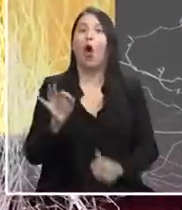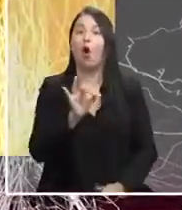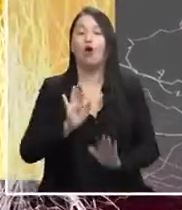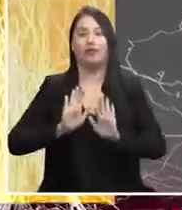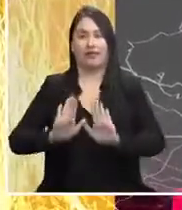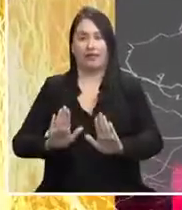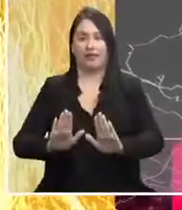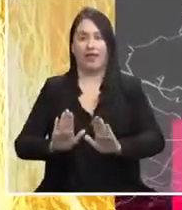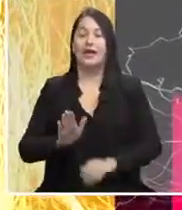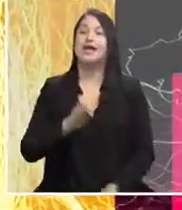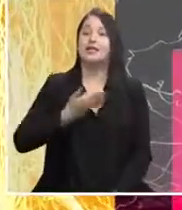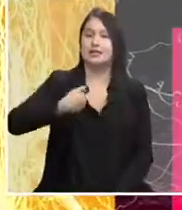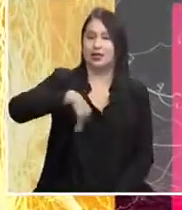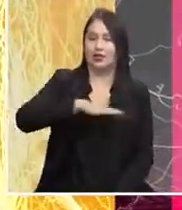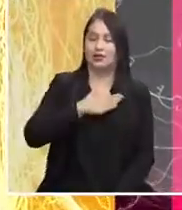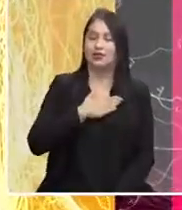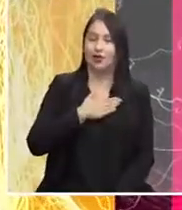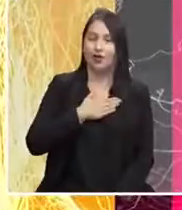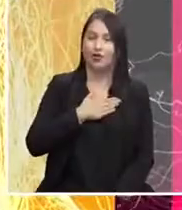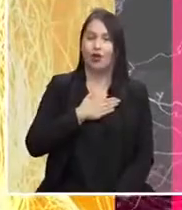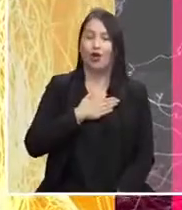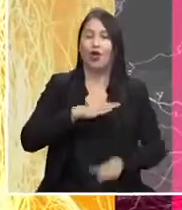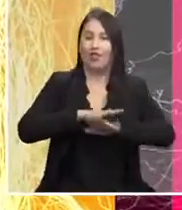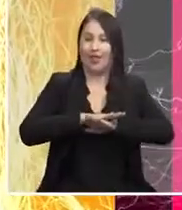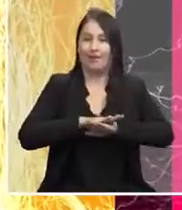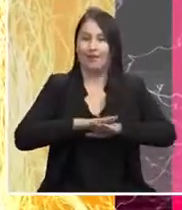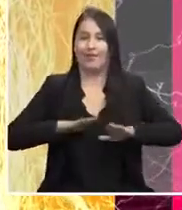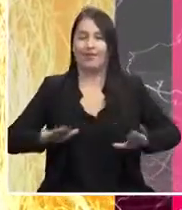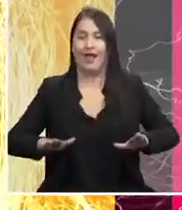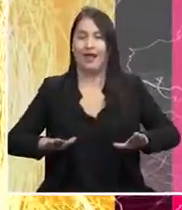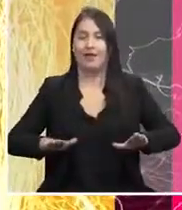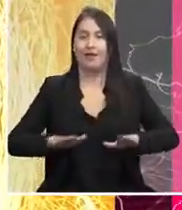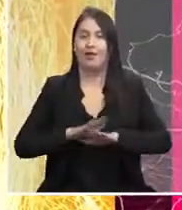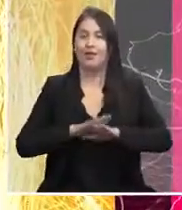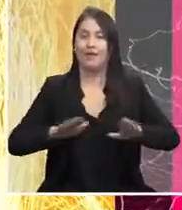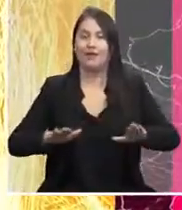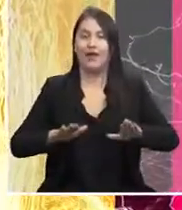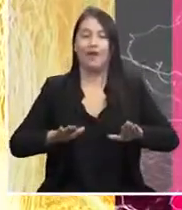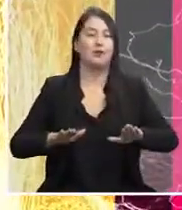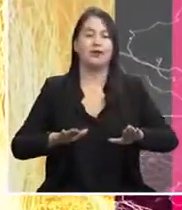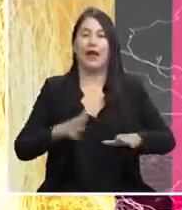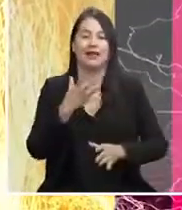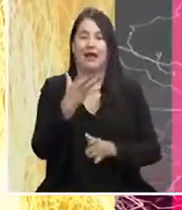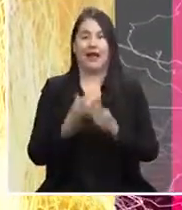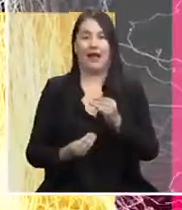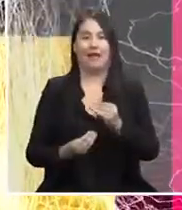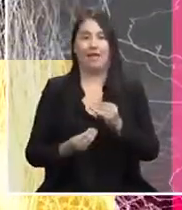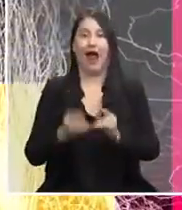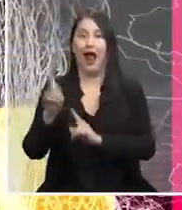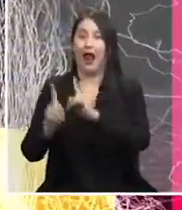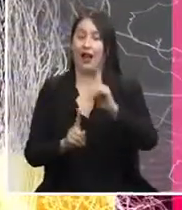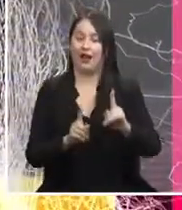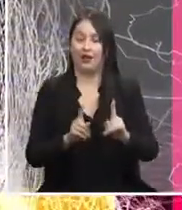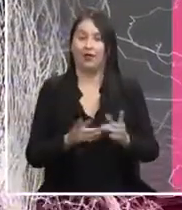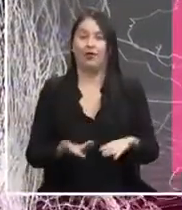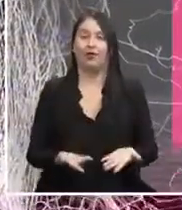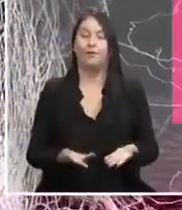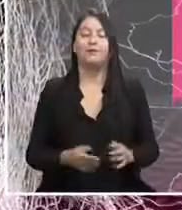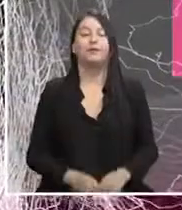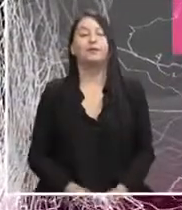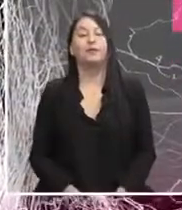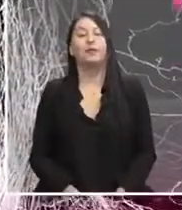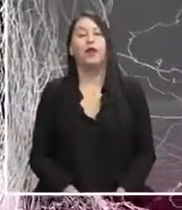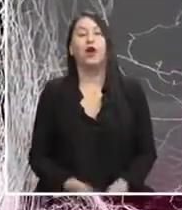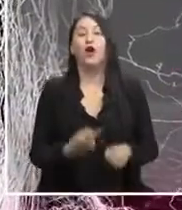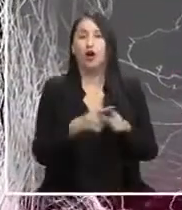emissions. The third major finding from the report was that without rapid and widespread reductions in carbon